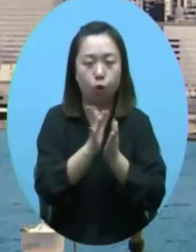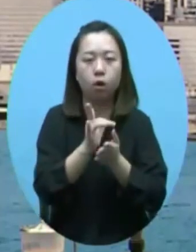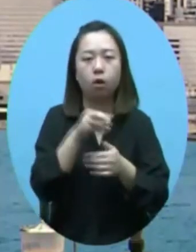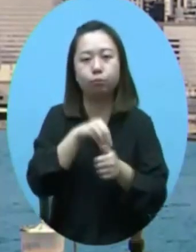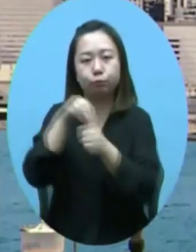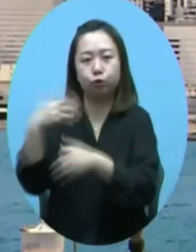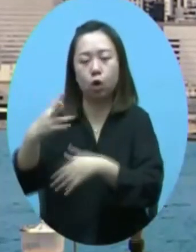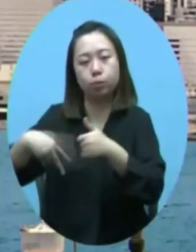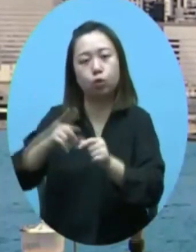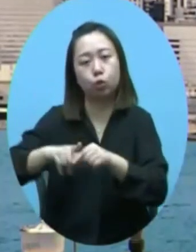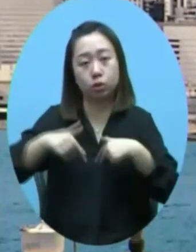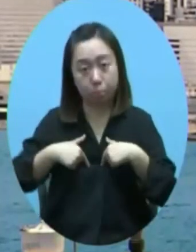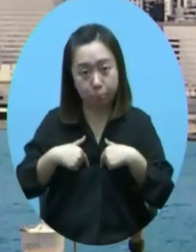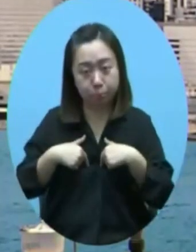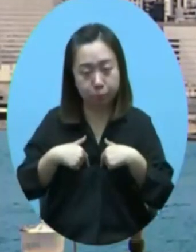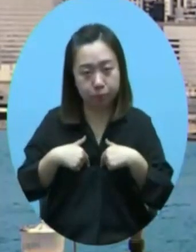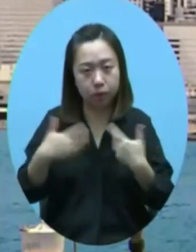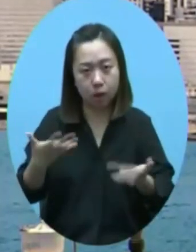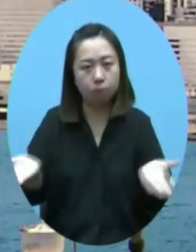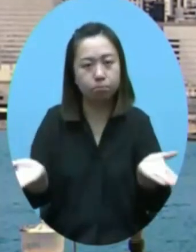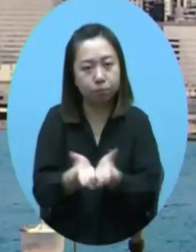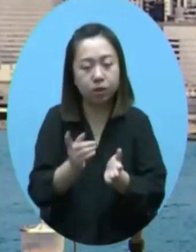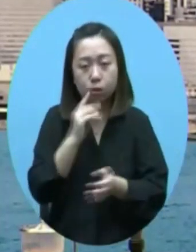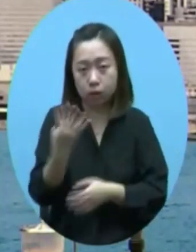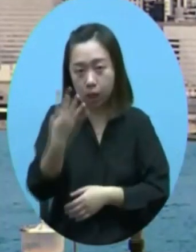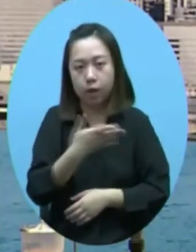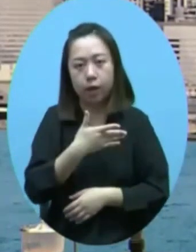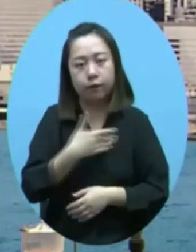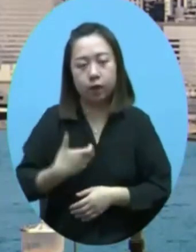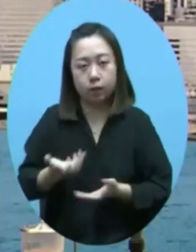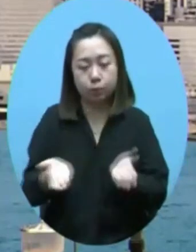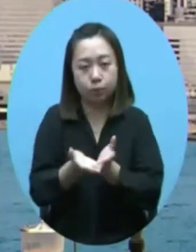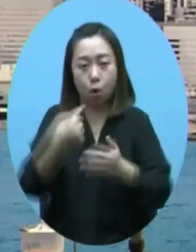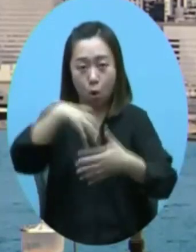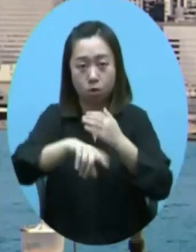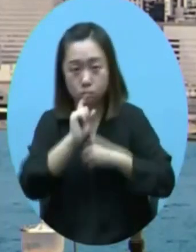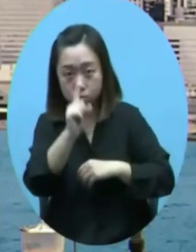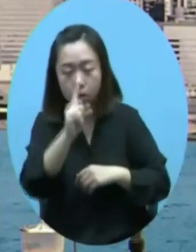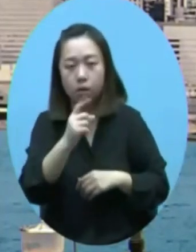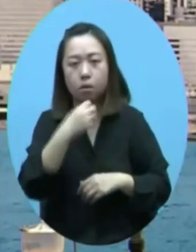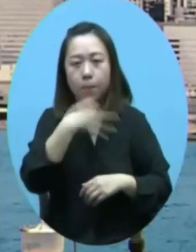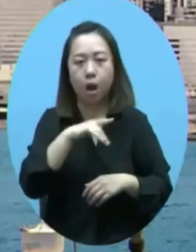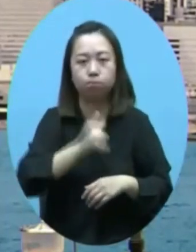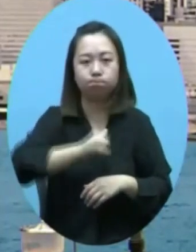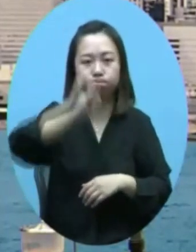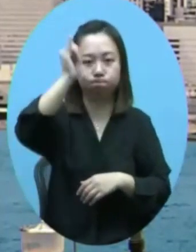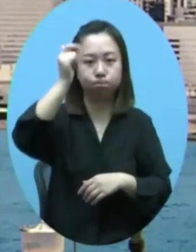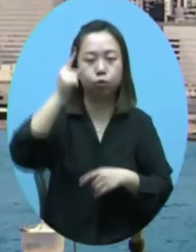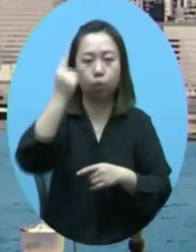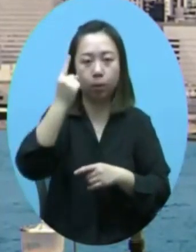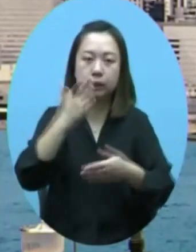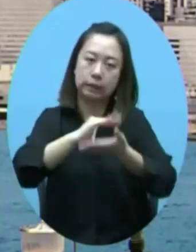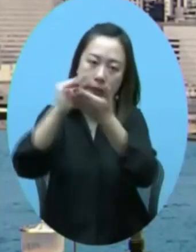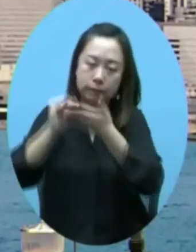And we will send them to a quarantine center. The 4 confirmed staff, one of them actually